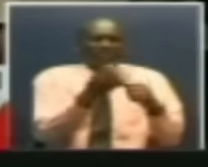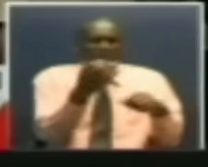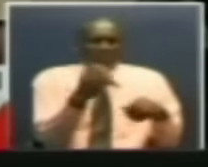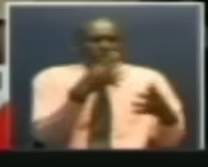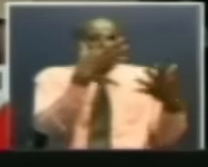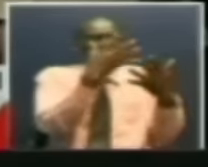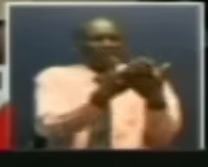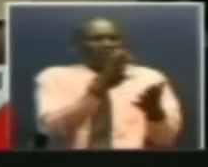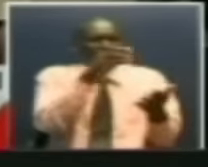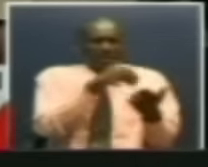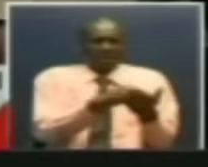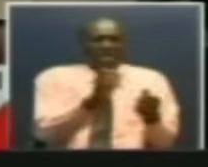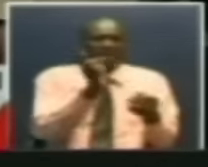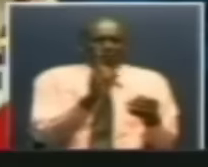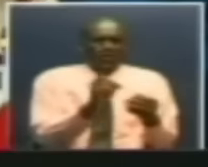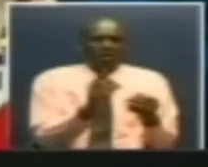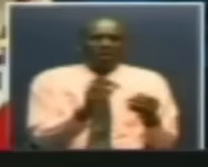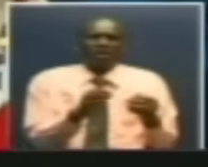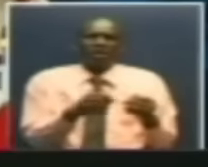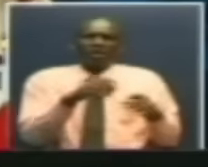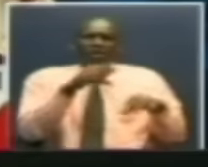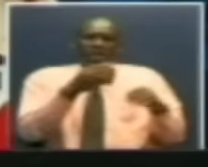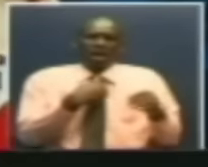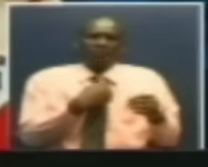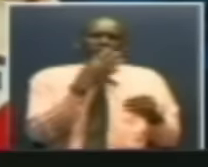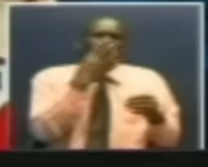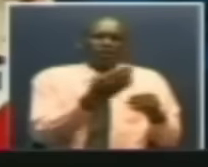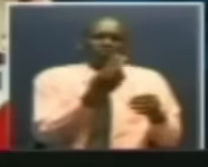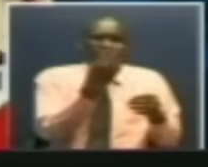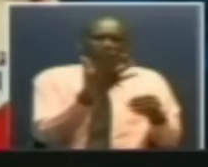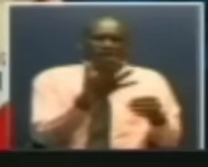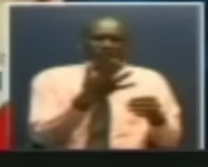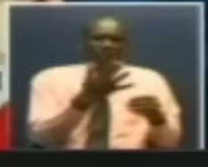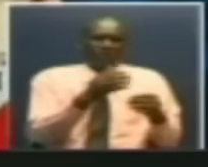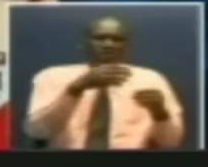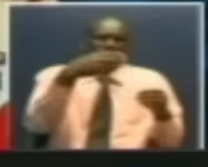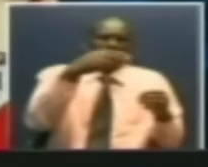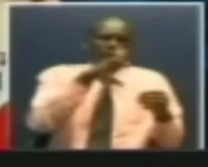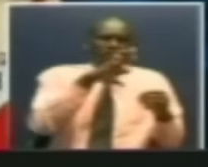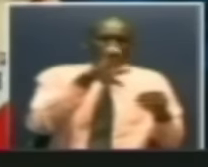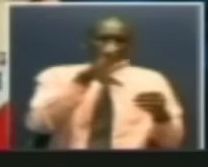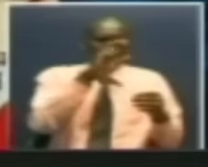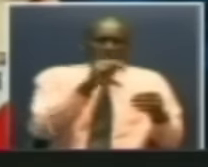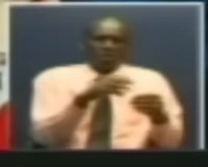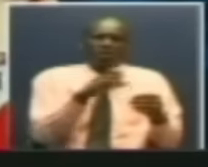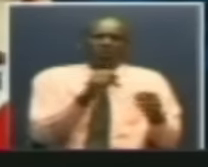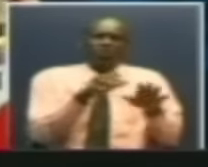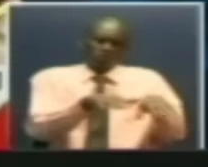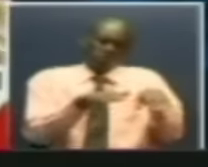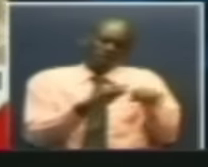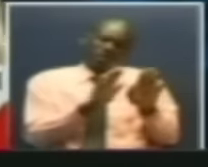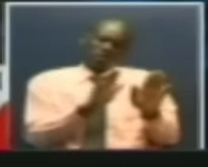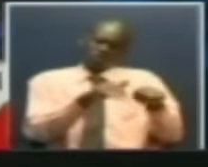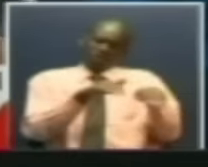arrested him okay. in Nairobi, being in position of 425 So when sachets. He was found in Kayole, under what circumstances was he arrested? Just a minute.